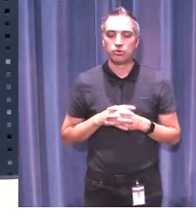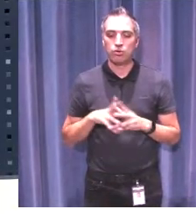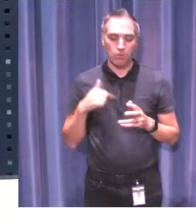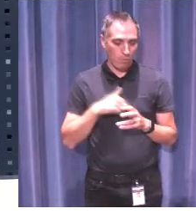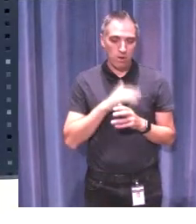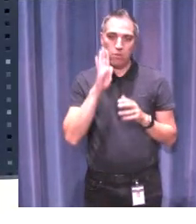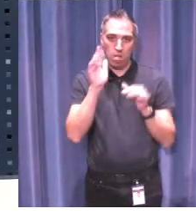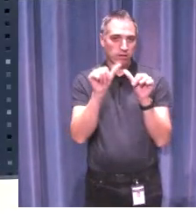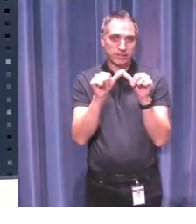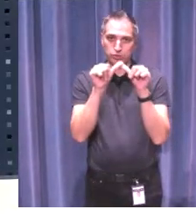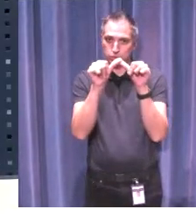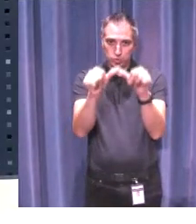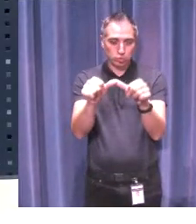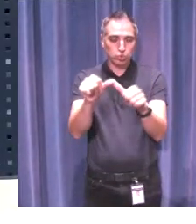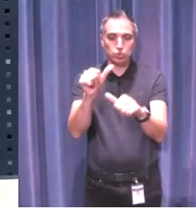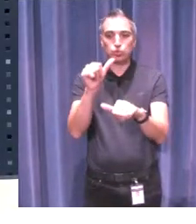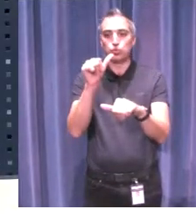implement,